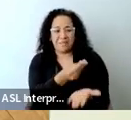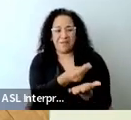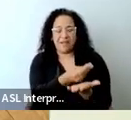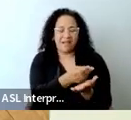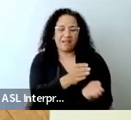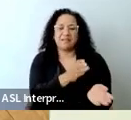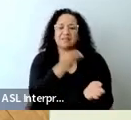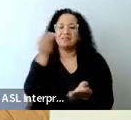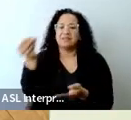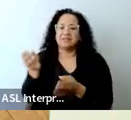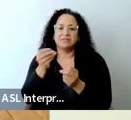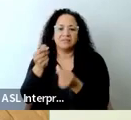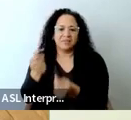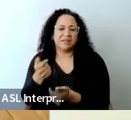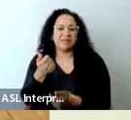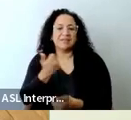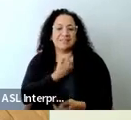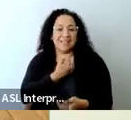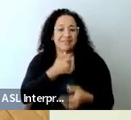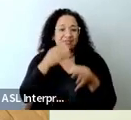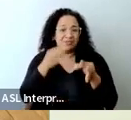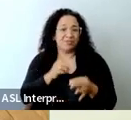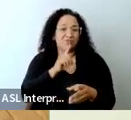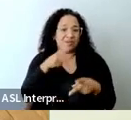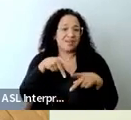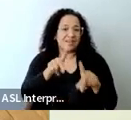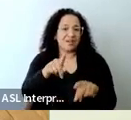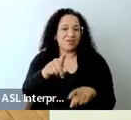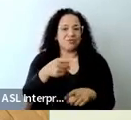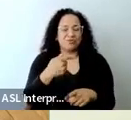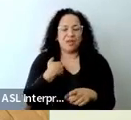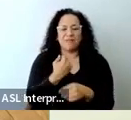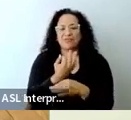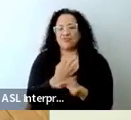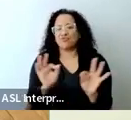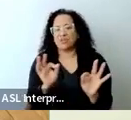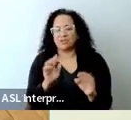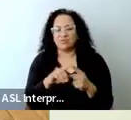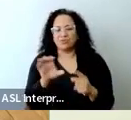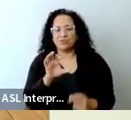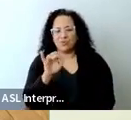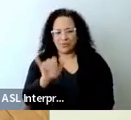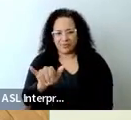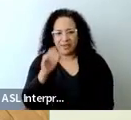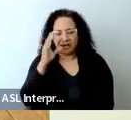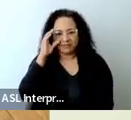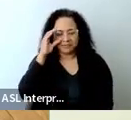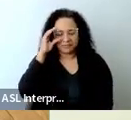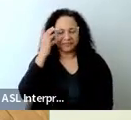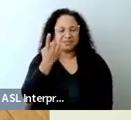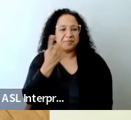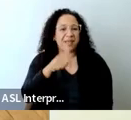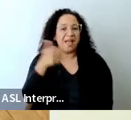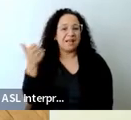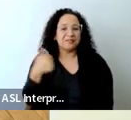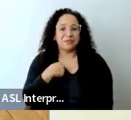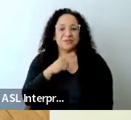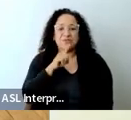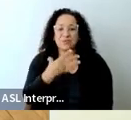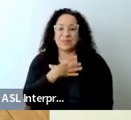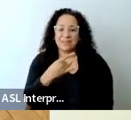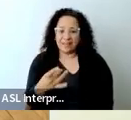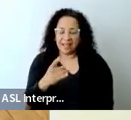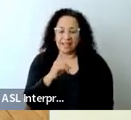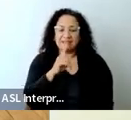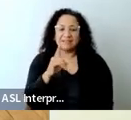to. And self-determination really allows you the freedom to do that. Something else we really like is